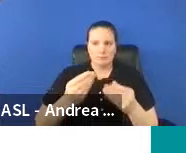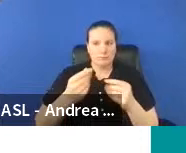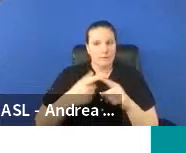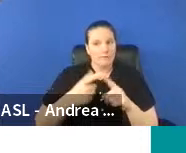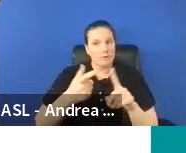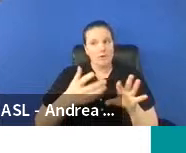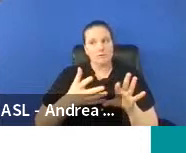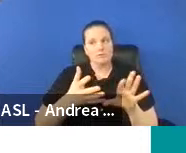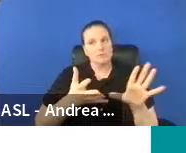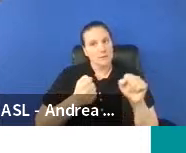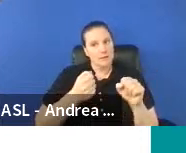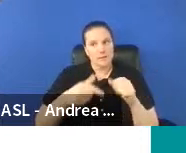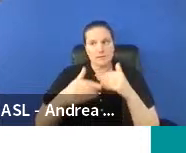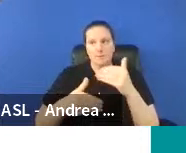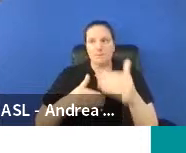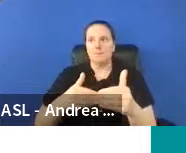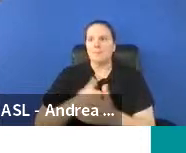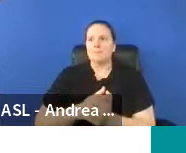up.